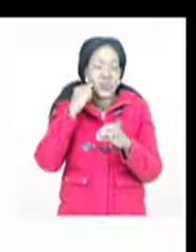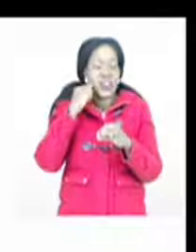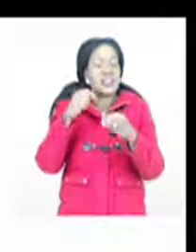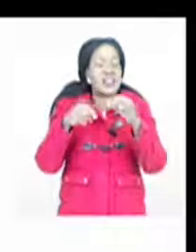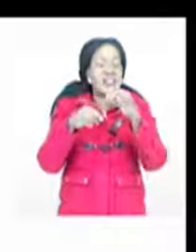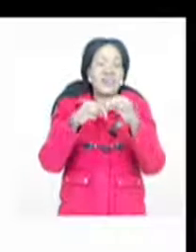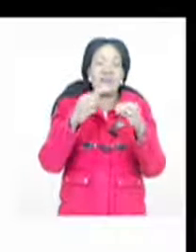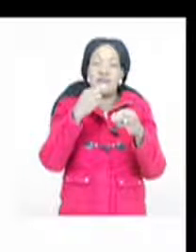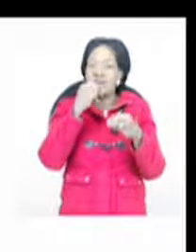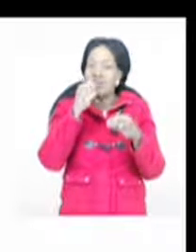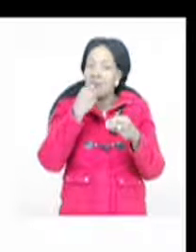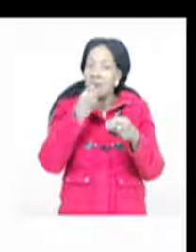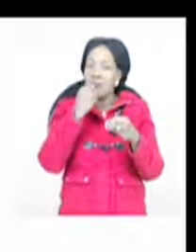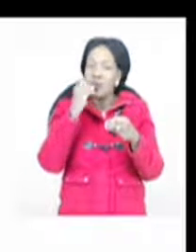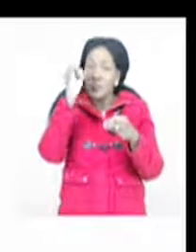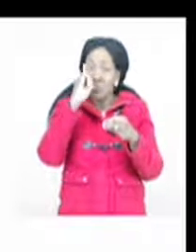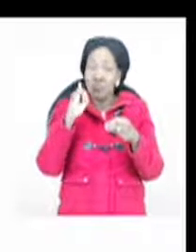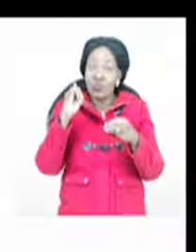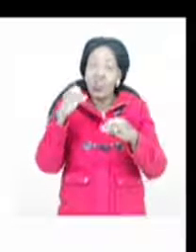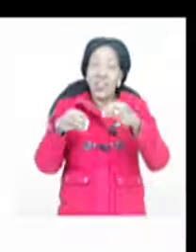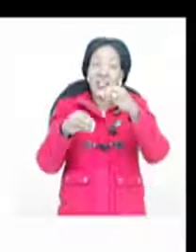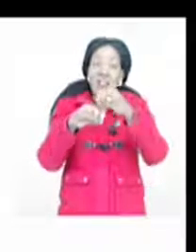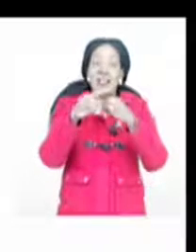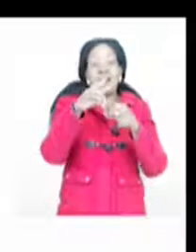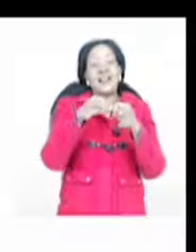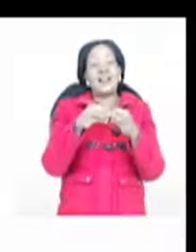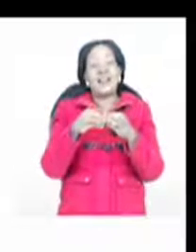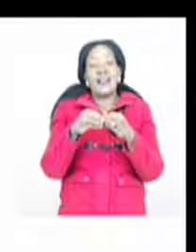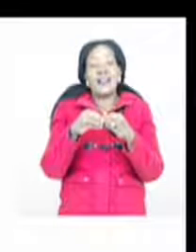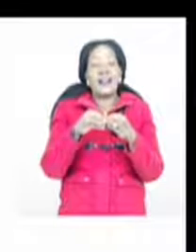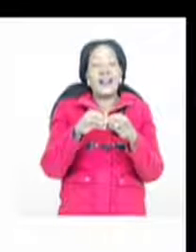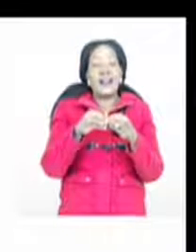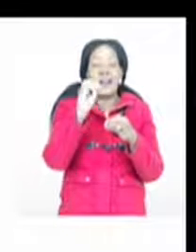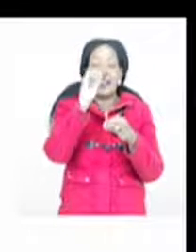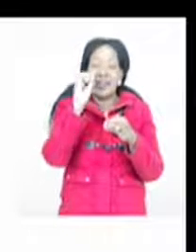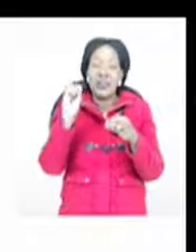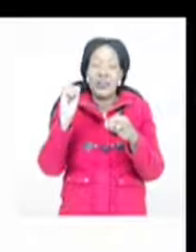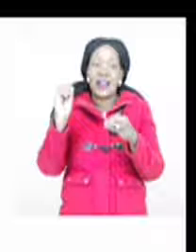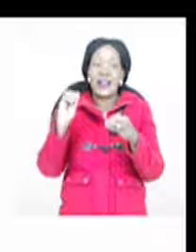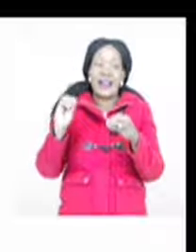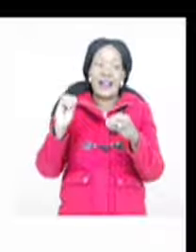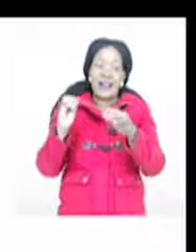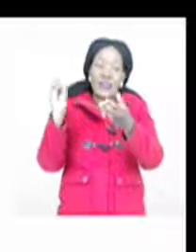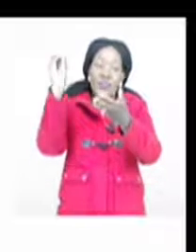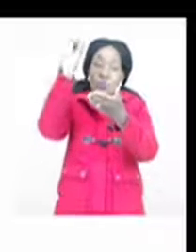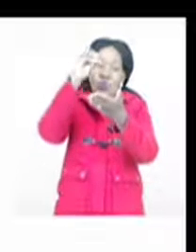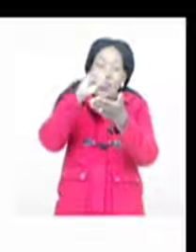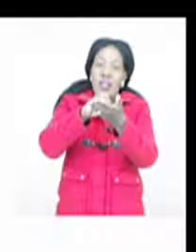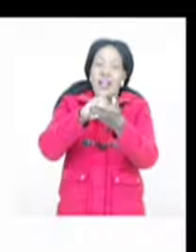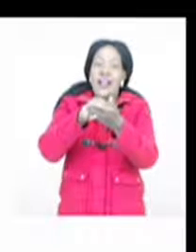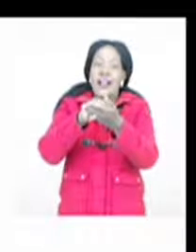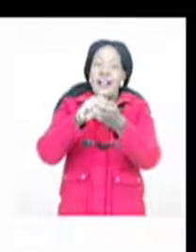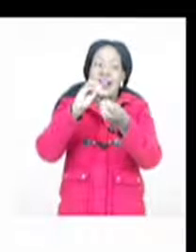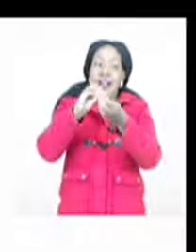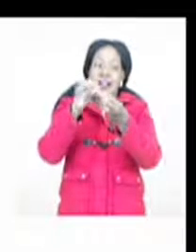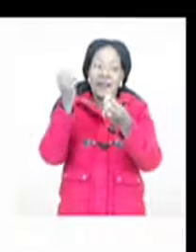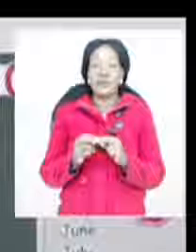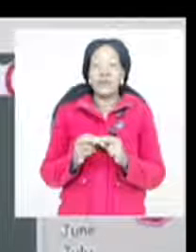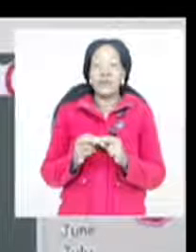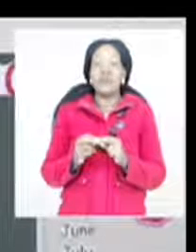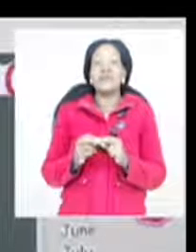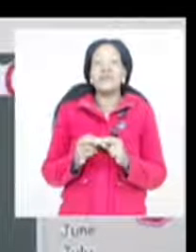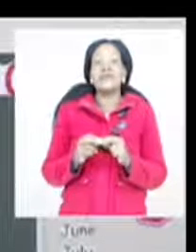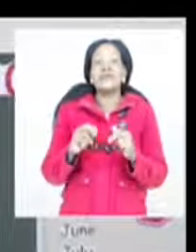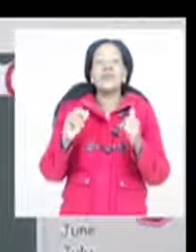in the block. And remember, write down underneath on your page, fill in the missing numbers. It is exactly like